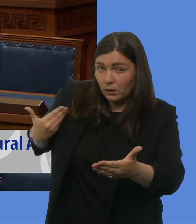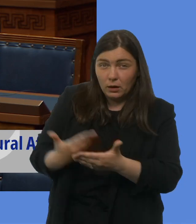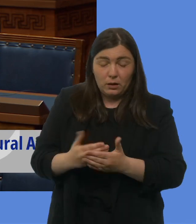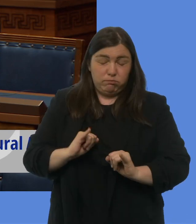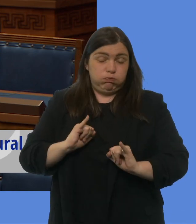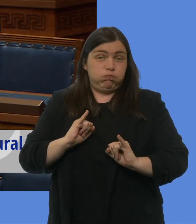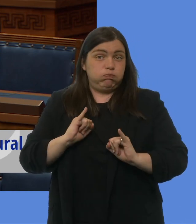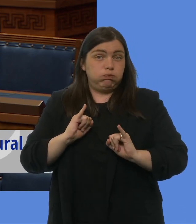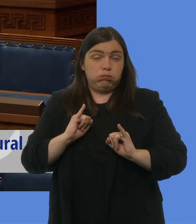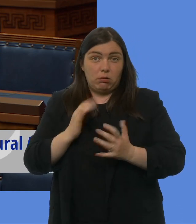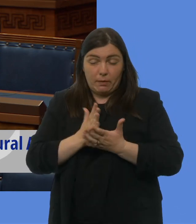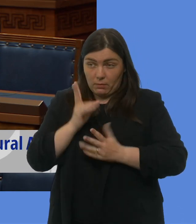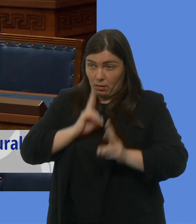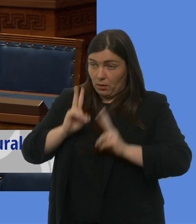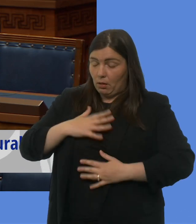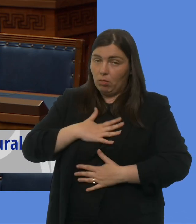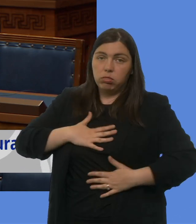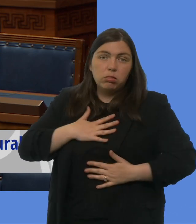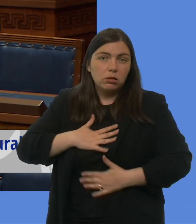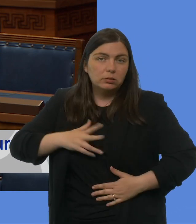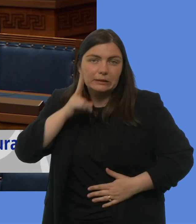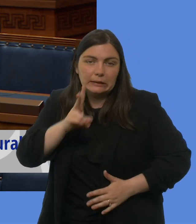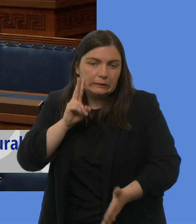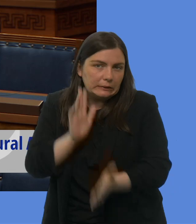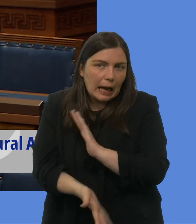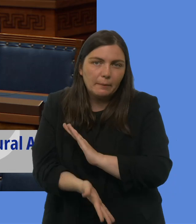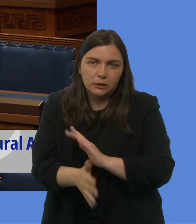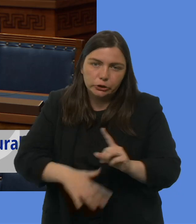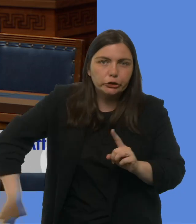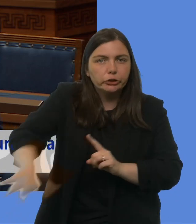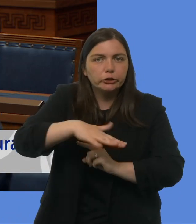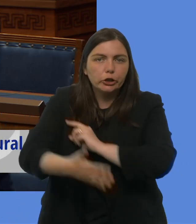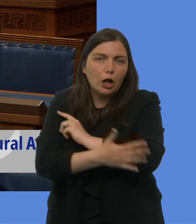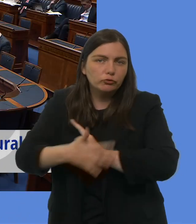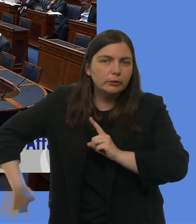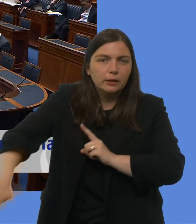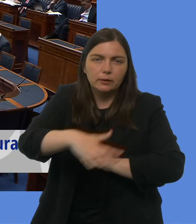they're very distressing, to be honest, to see the damage that we've caused to our countryside.